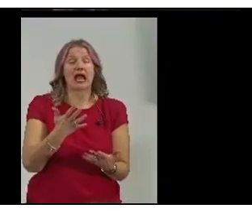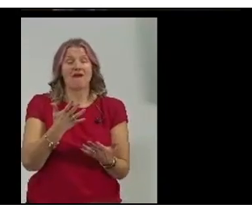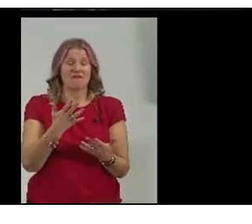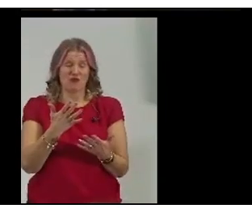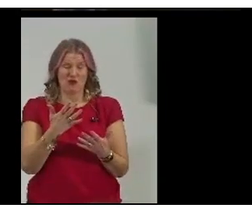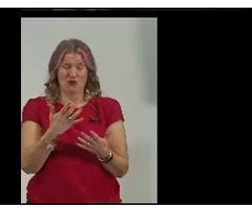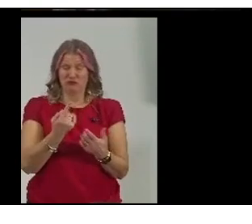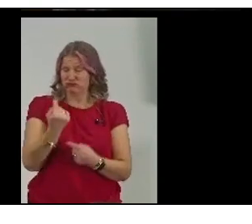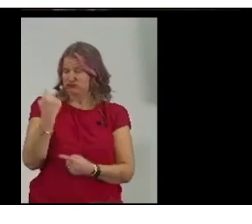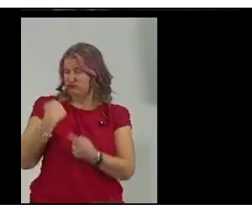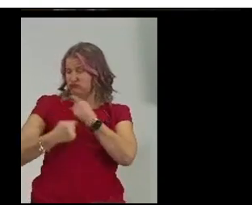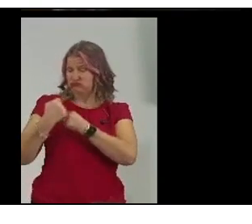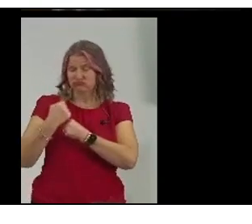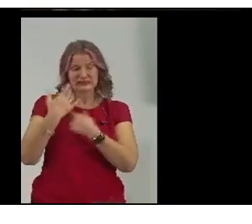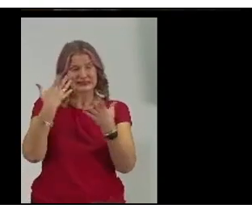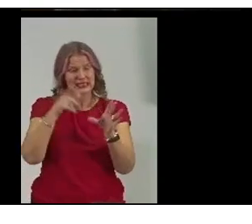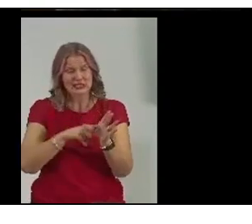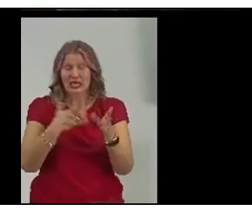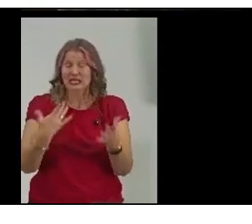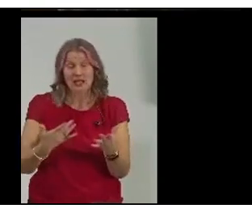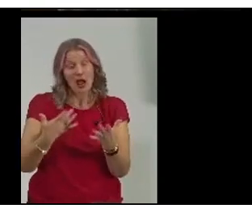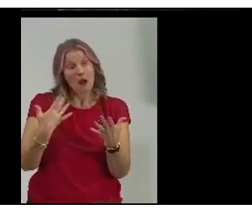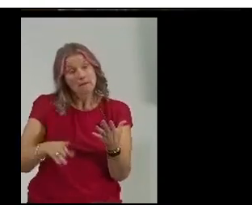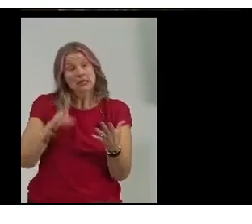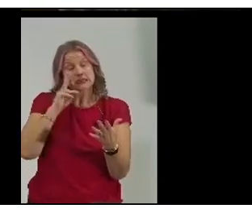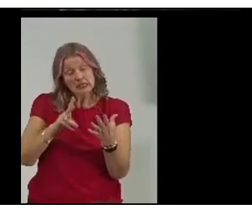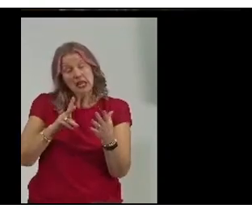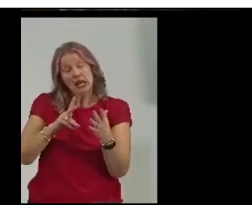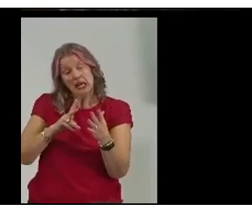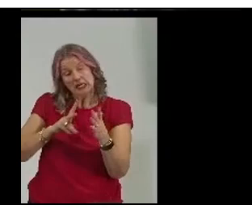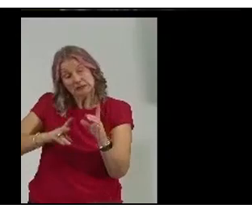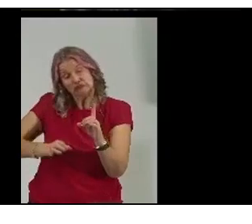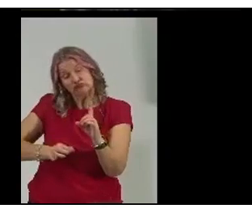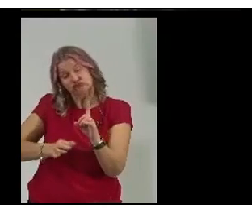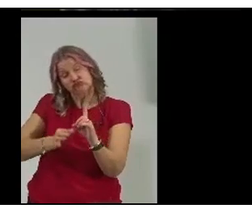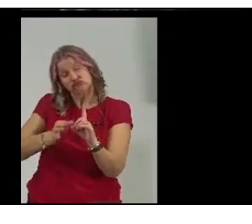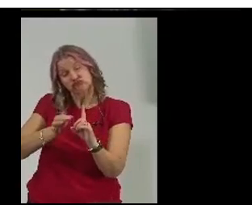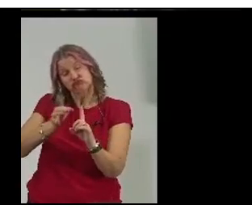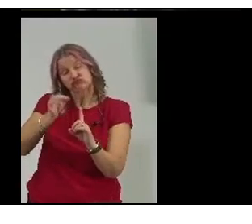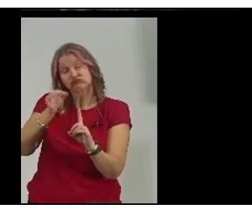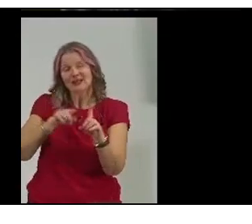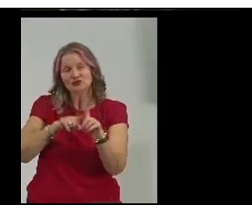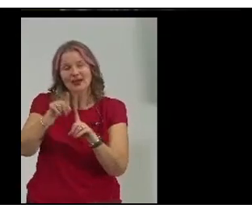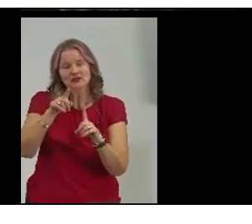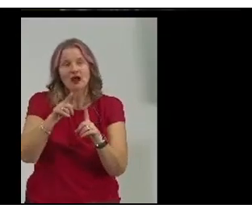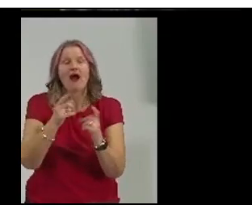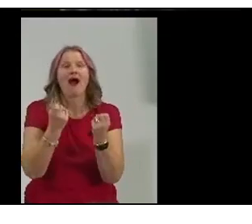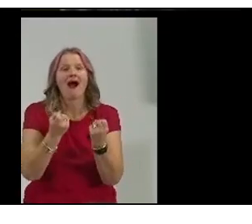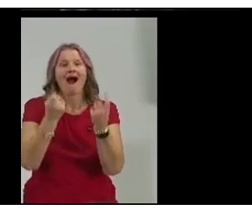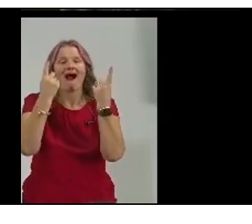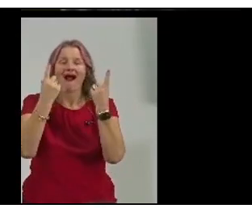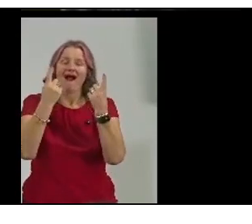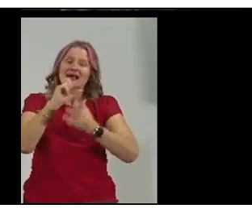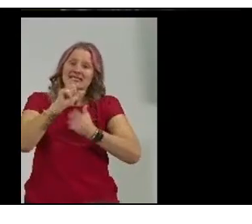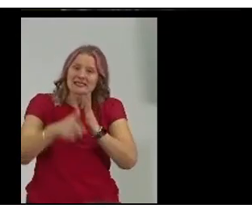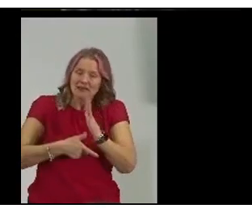seen significant progress being made towards understanding disability. Having said that, I think it is still